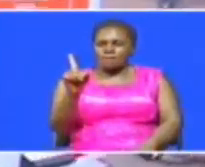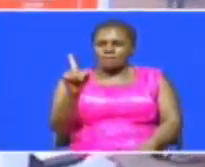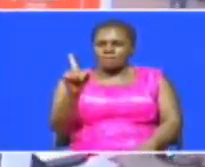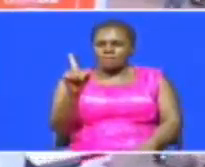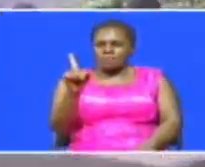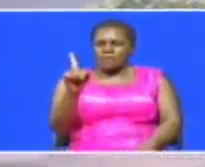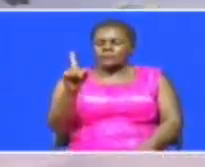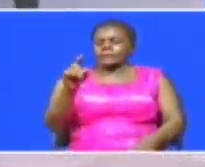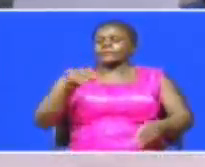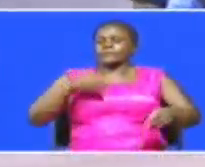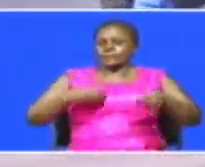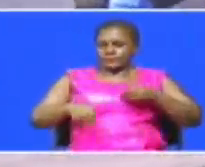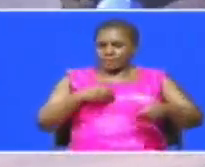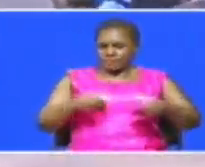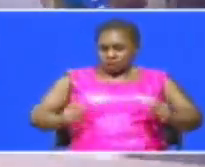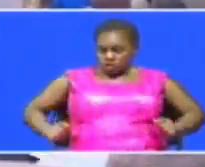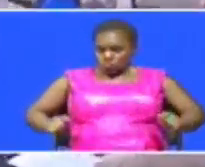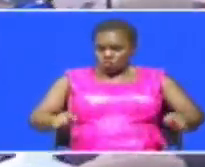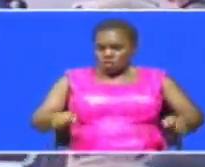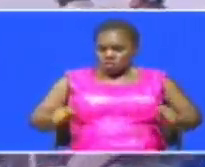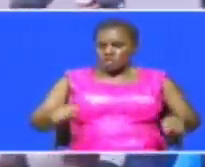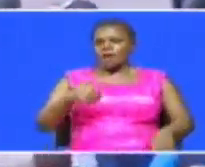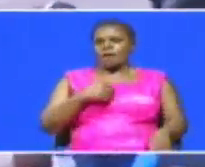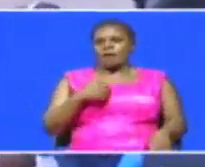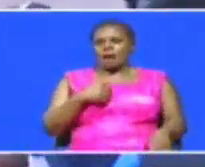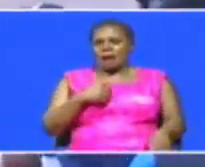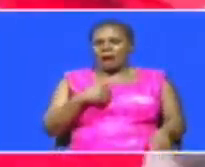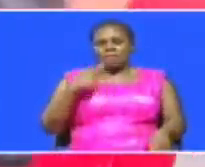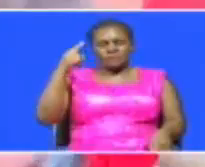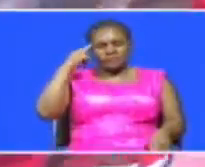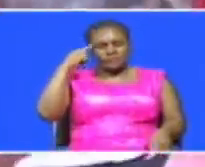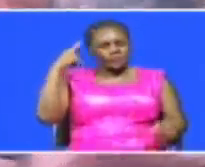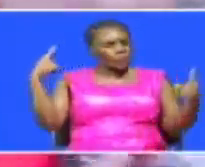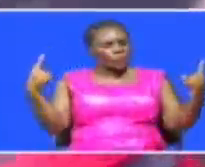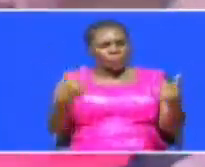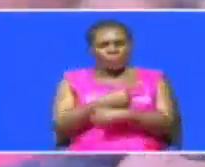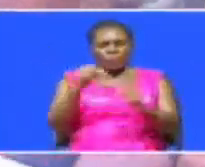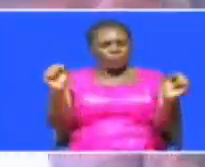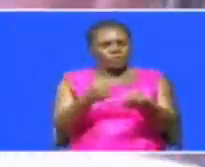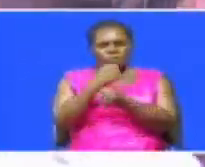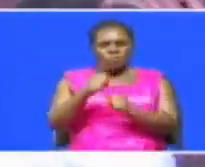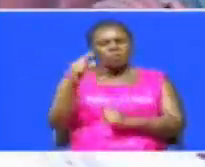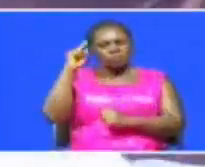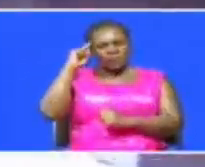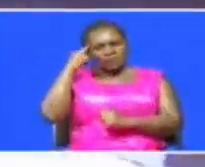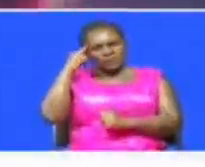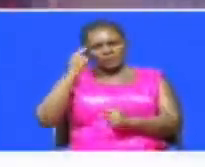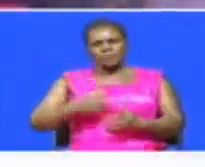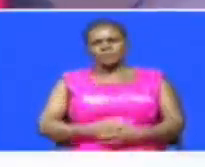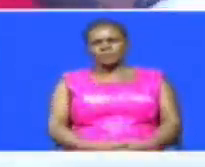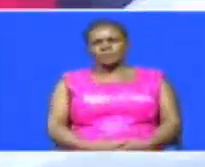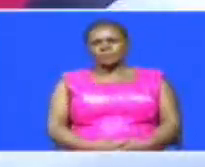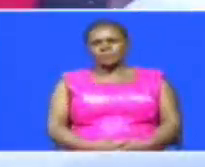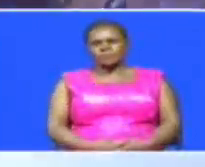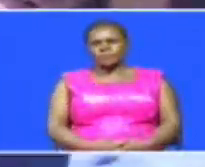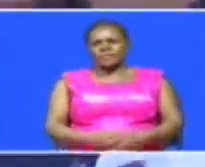a person living with a disability, did the unthinkable. Cowards, let them come and kill me. If there are men enough,